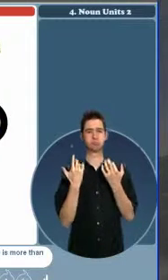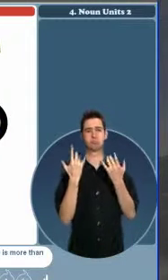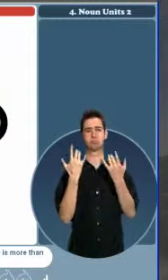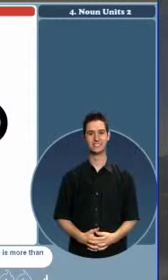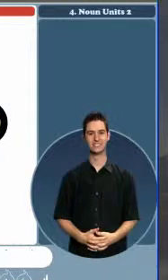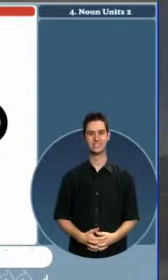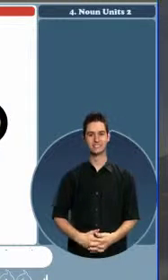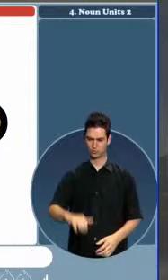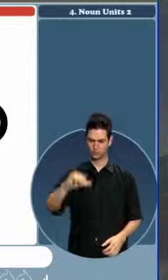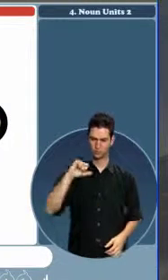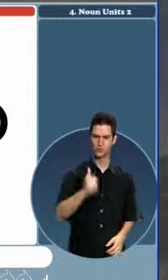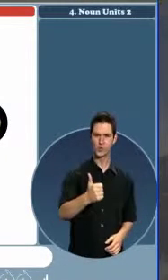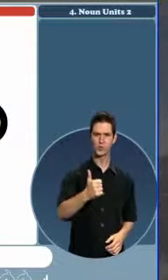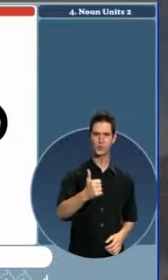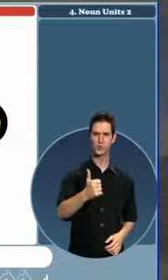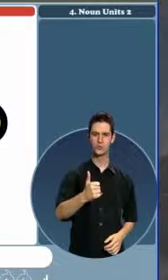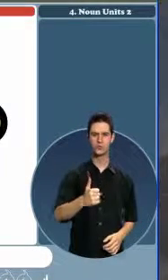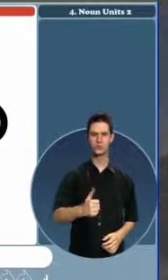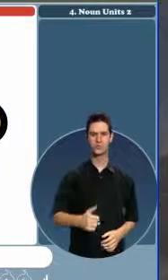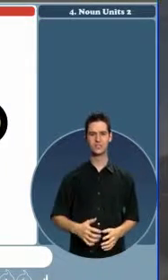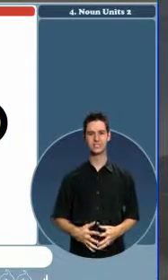and which pictures.